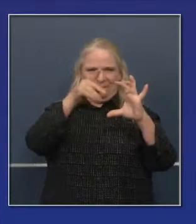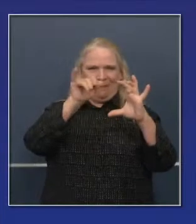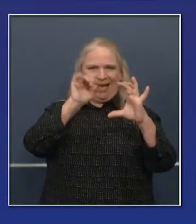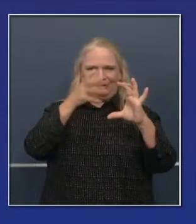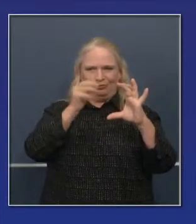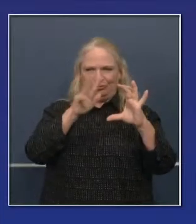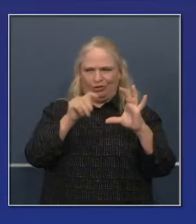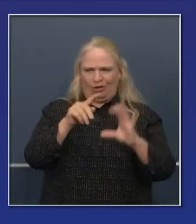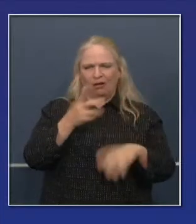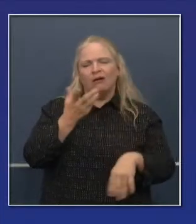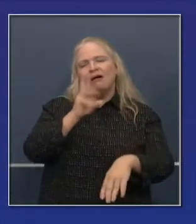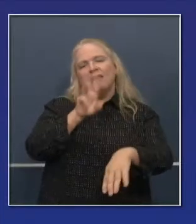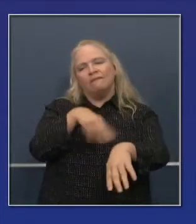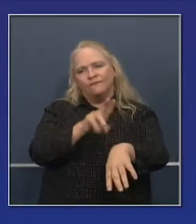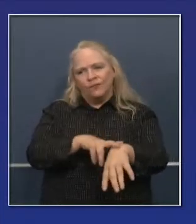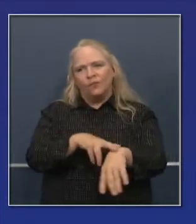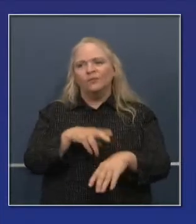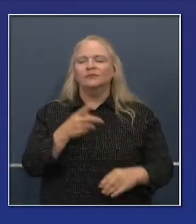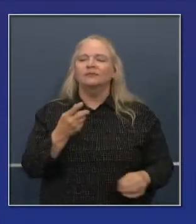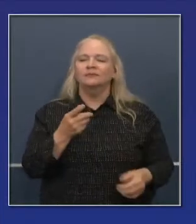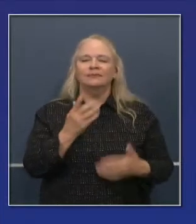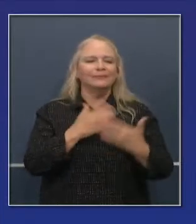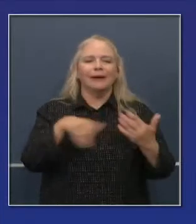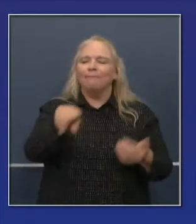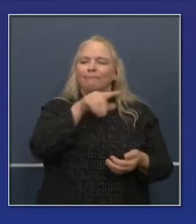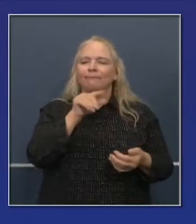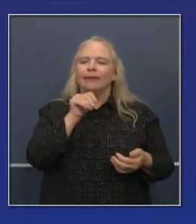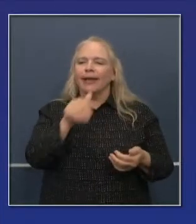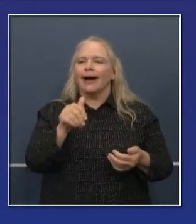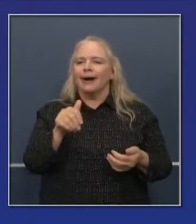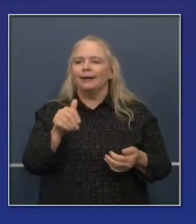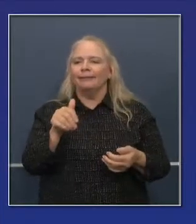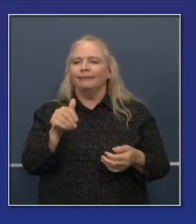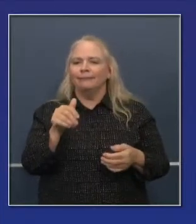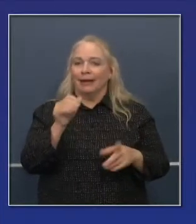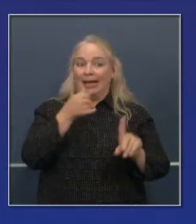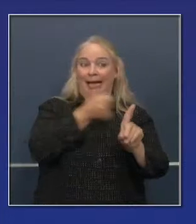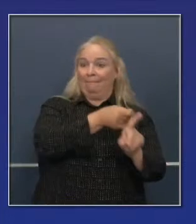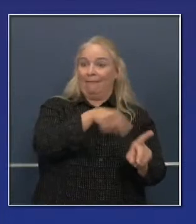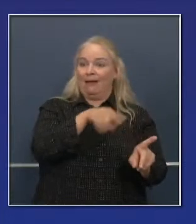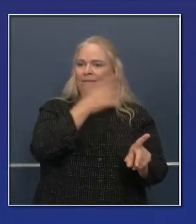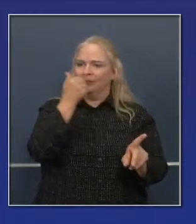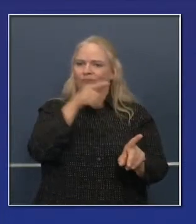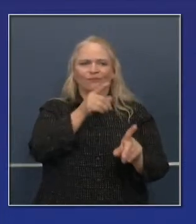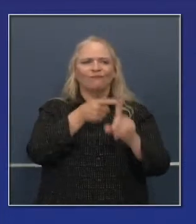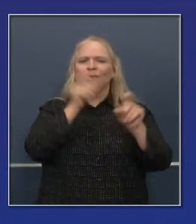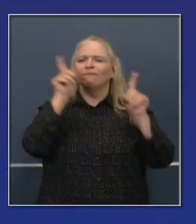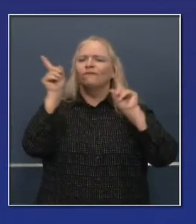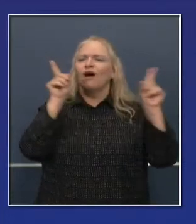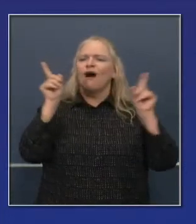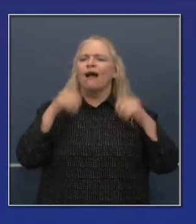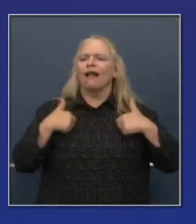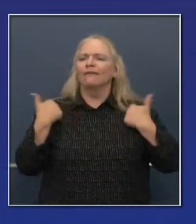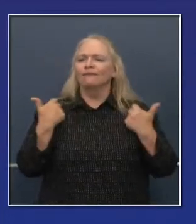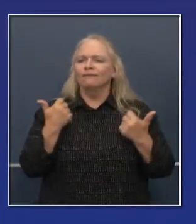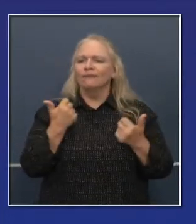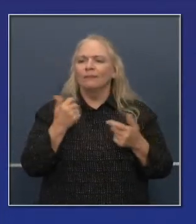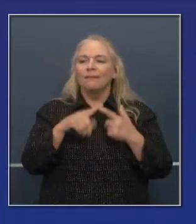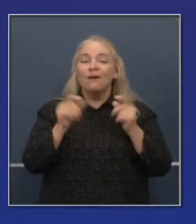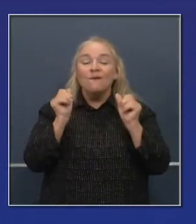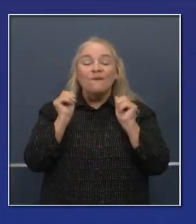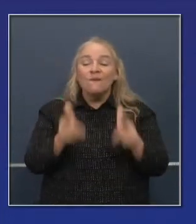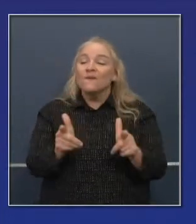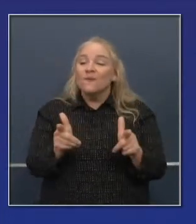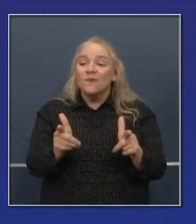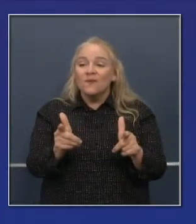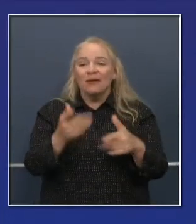of California, and there are parts of this state that are in need of additional ventilators. You've made that point